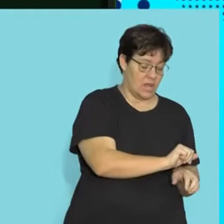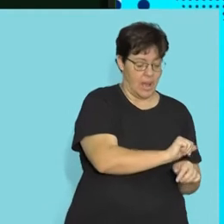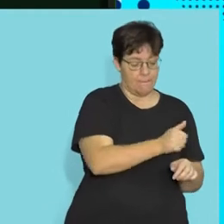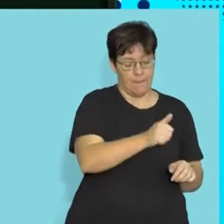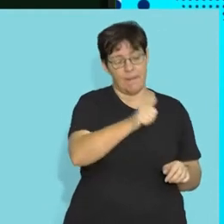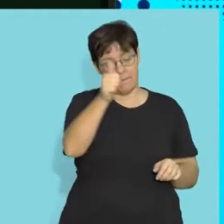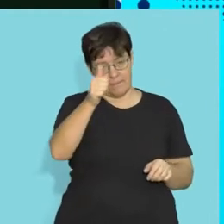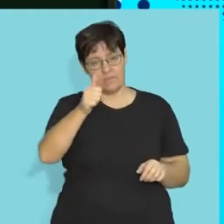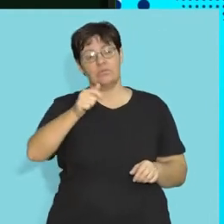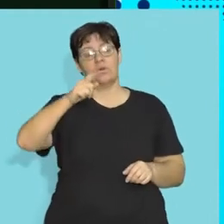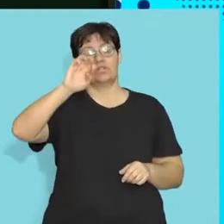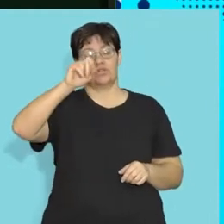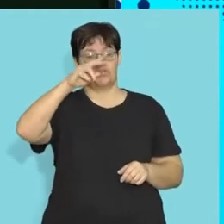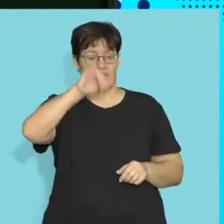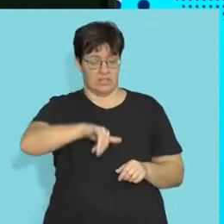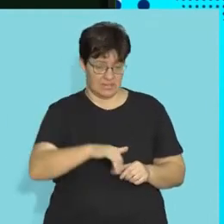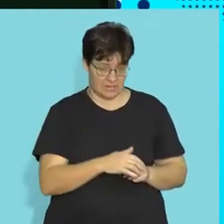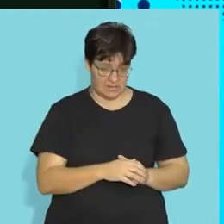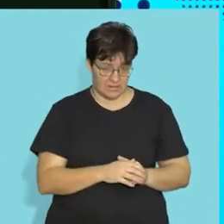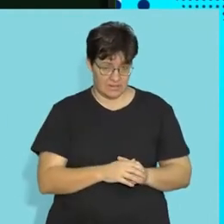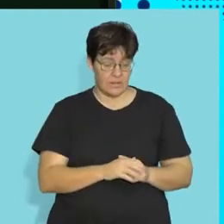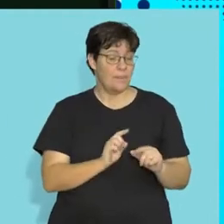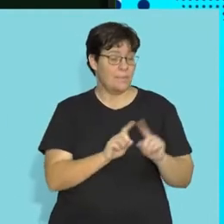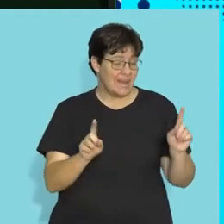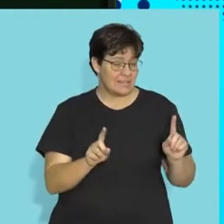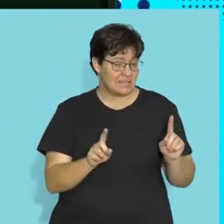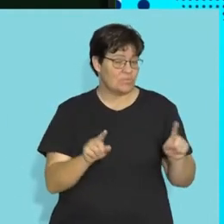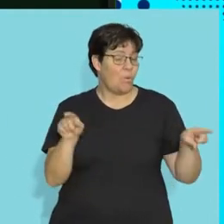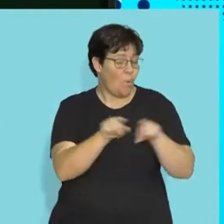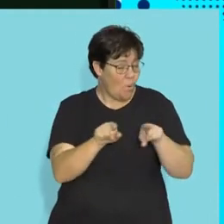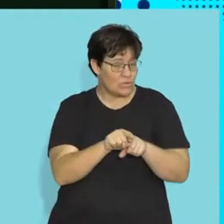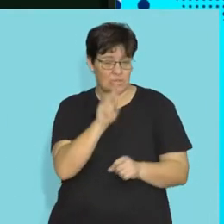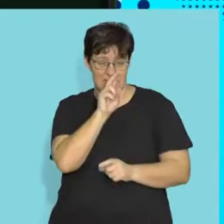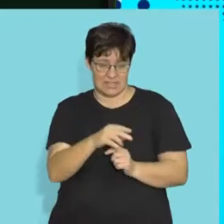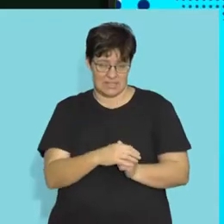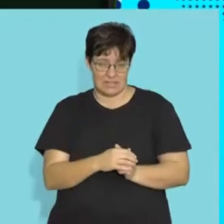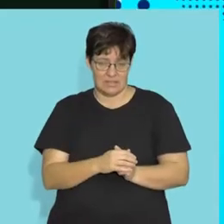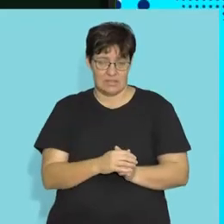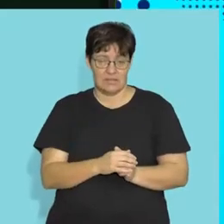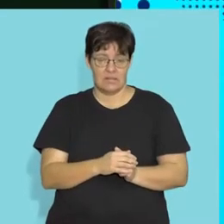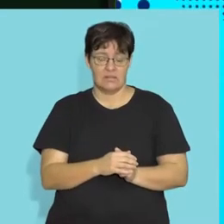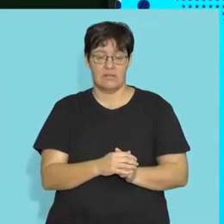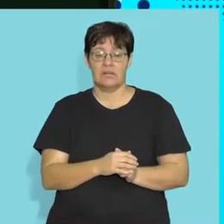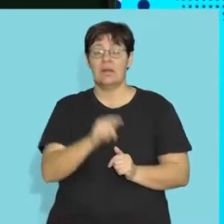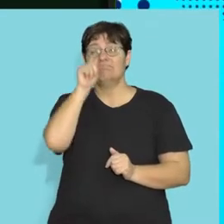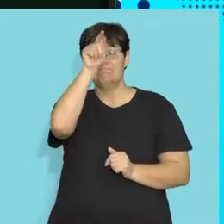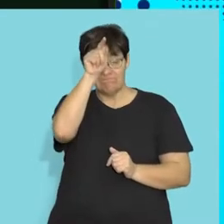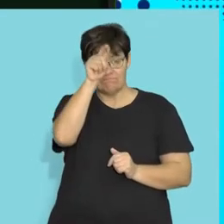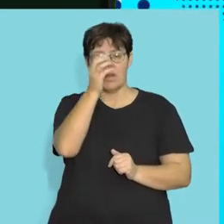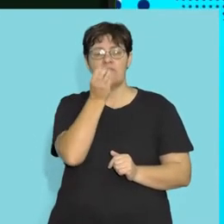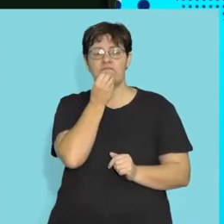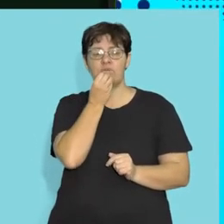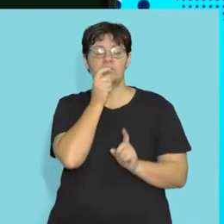consumer all the way to the tertiary consumer. However, it's important that we recognize that often your tertiary consumers could